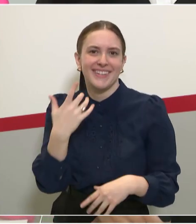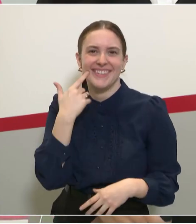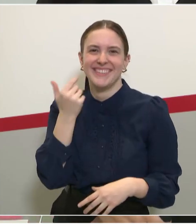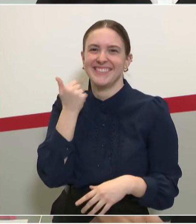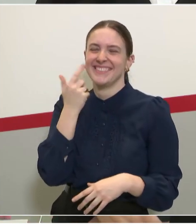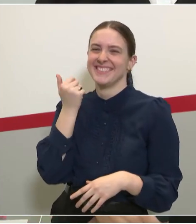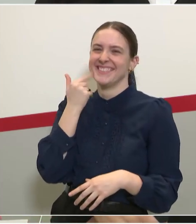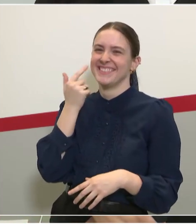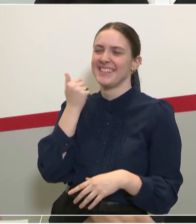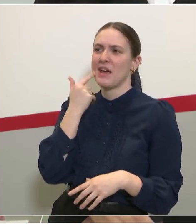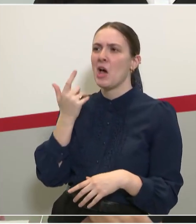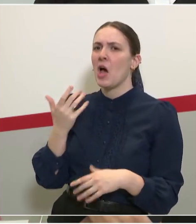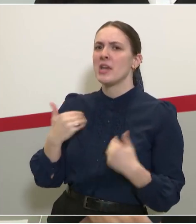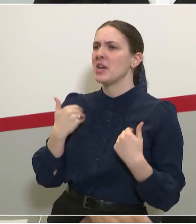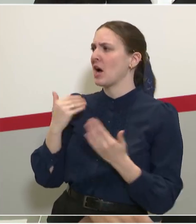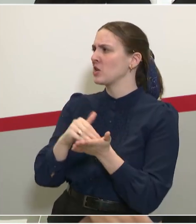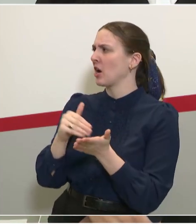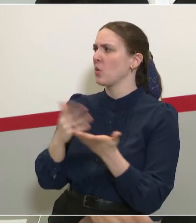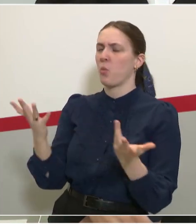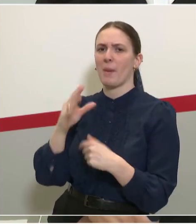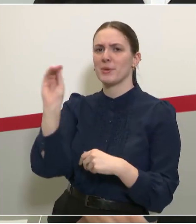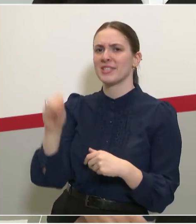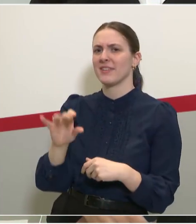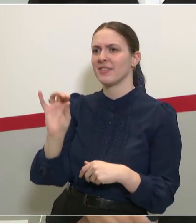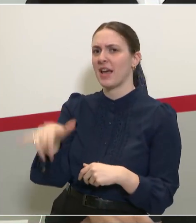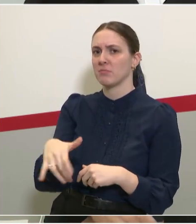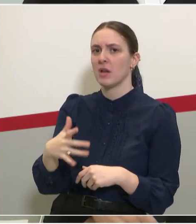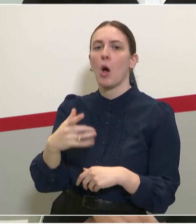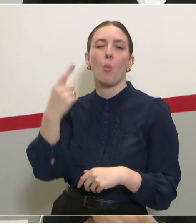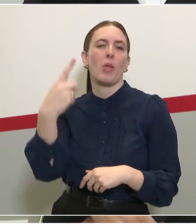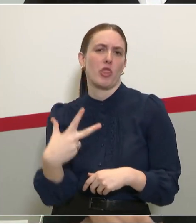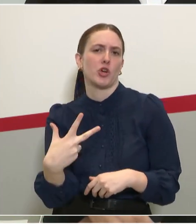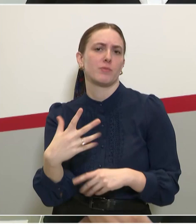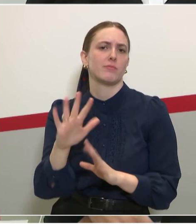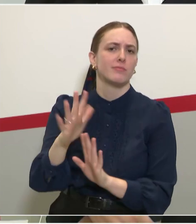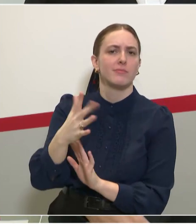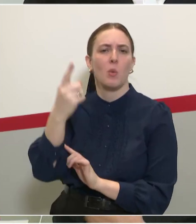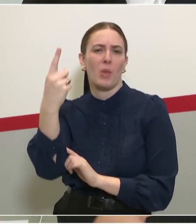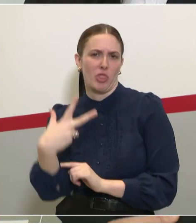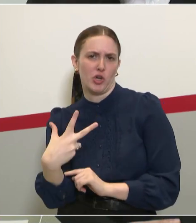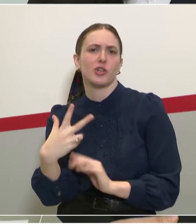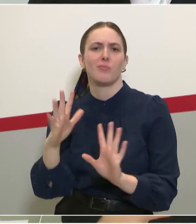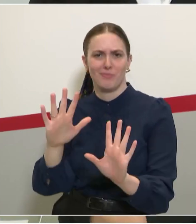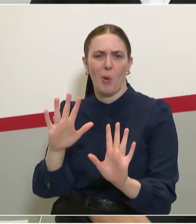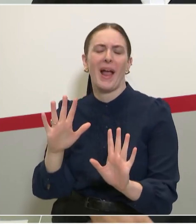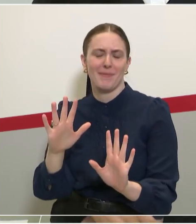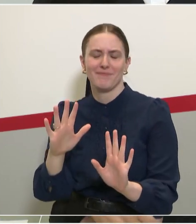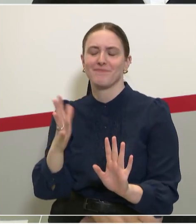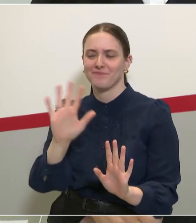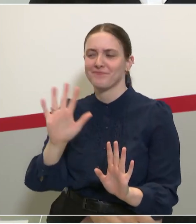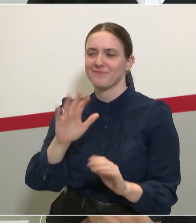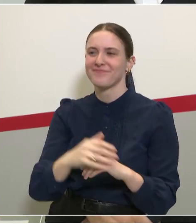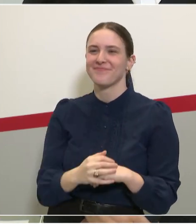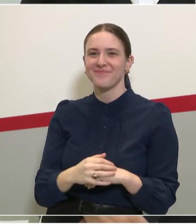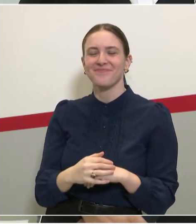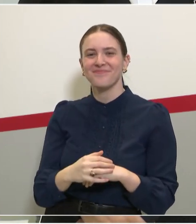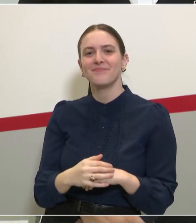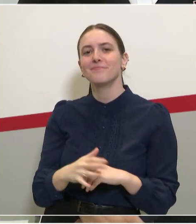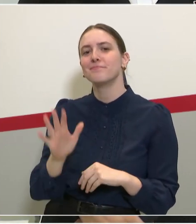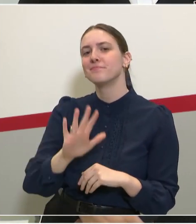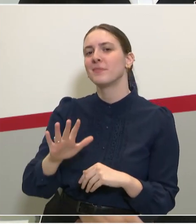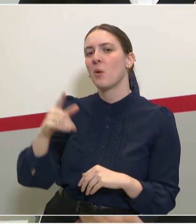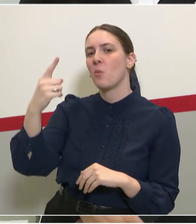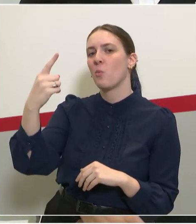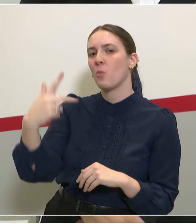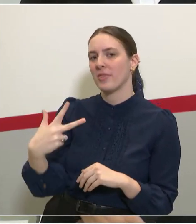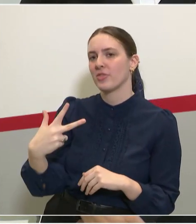Young doctors, what percent is that? It's a third-ish. Not quite, yeah. So a third of the